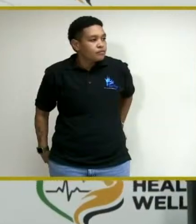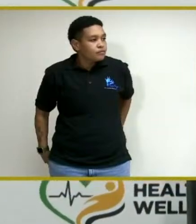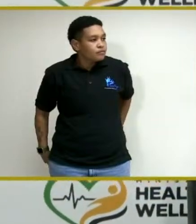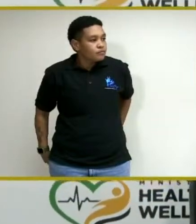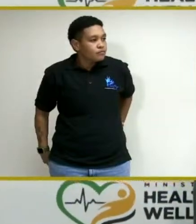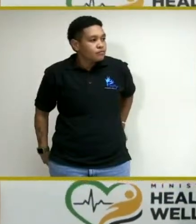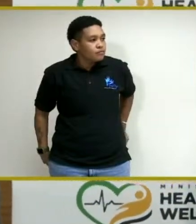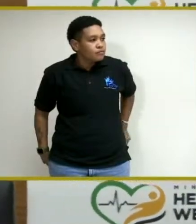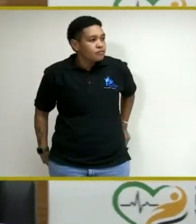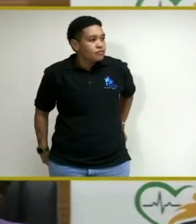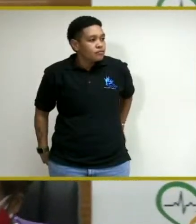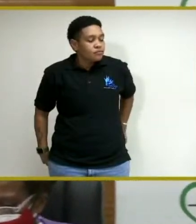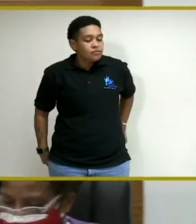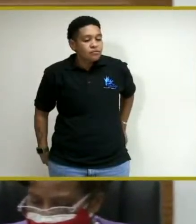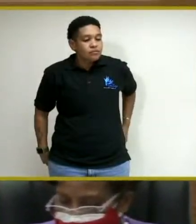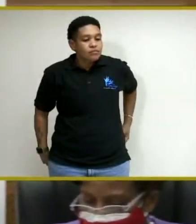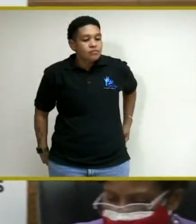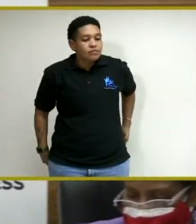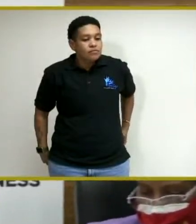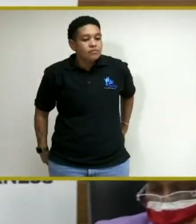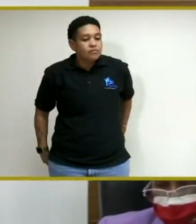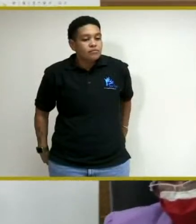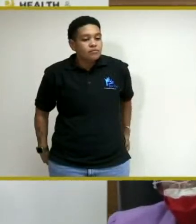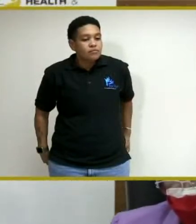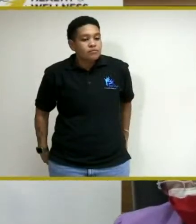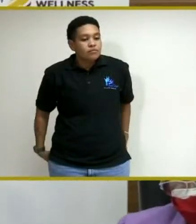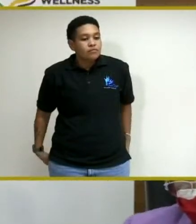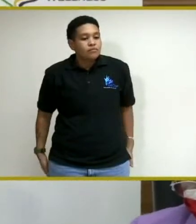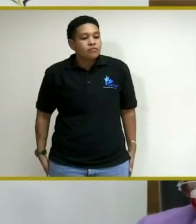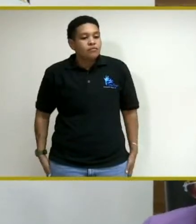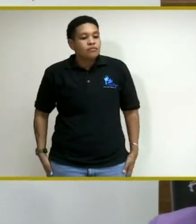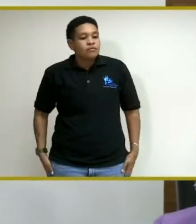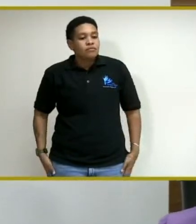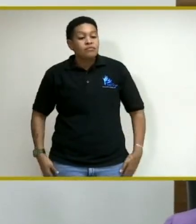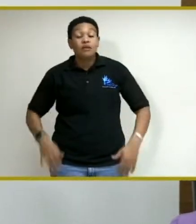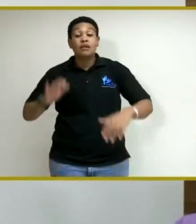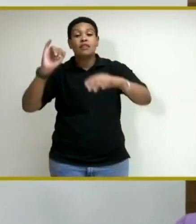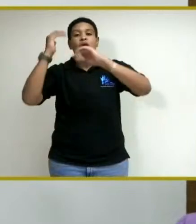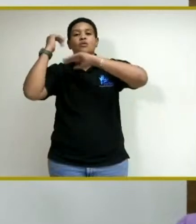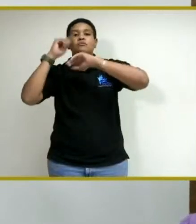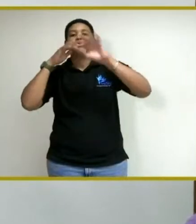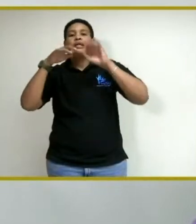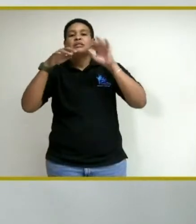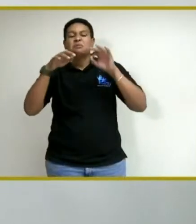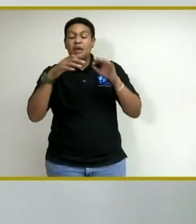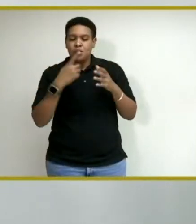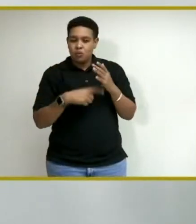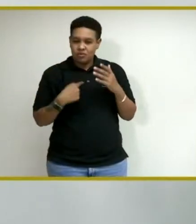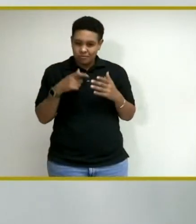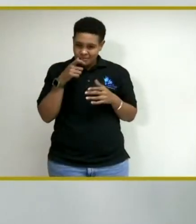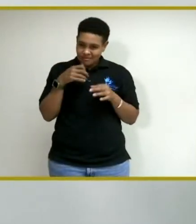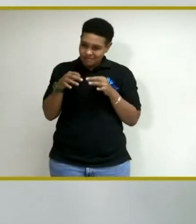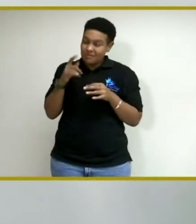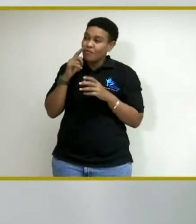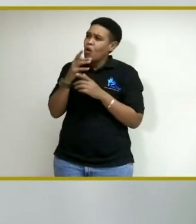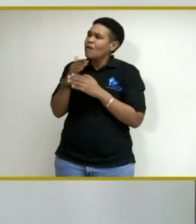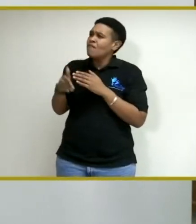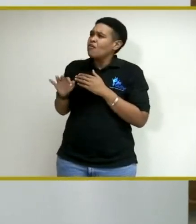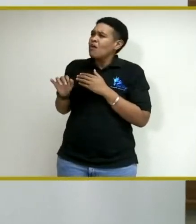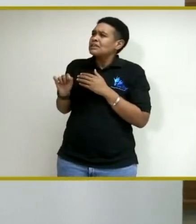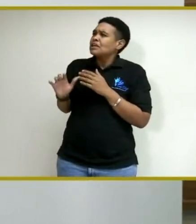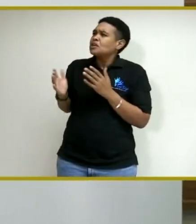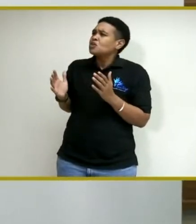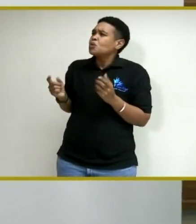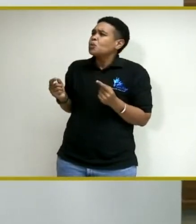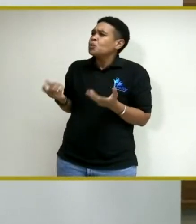the position going into the weekend and in the next week or so. But I just want to add to that also that for first dosers,